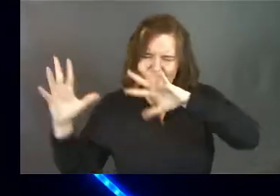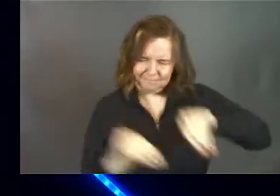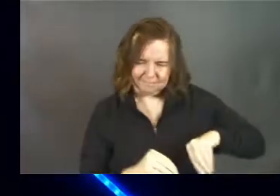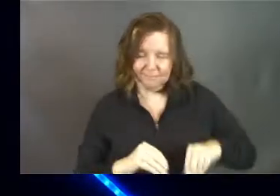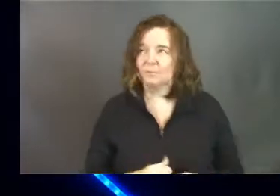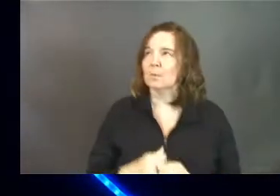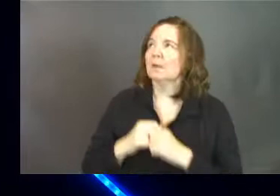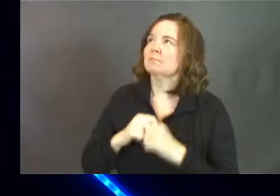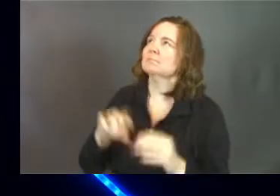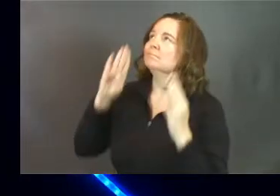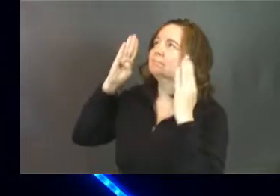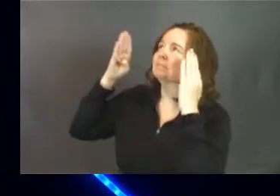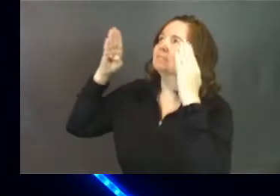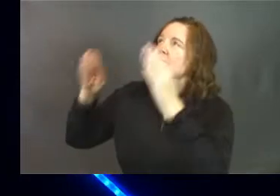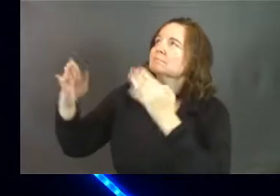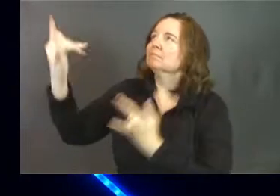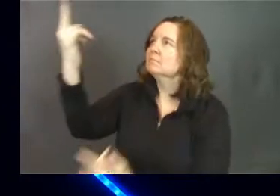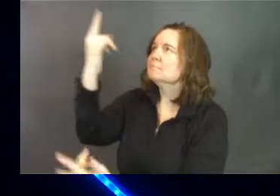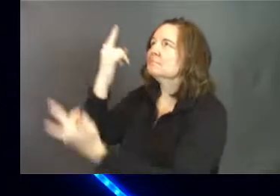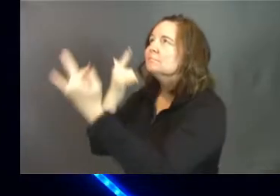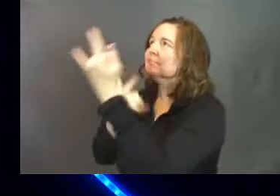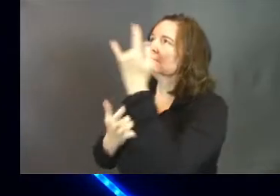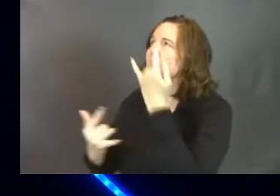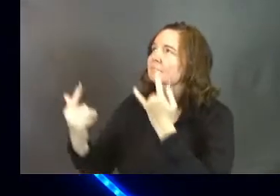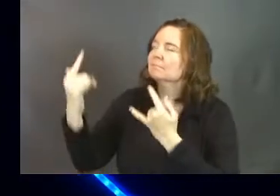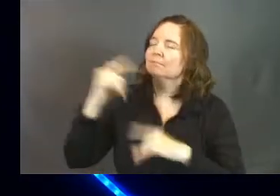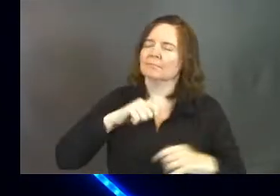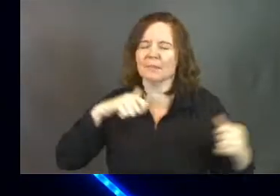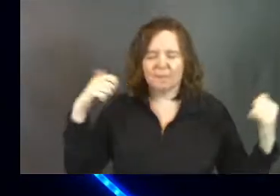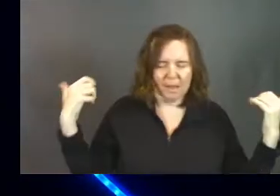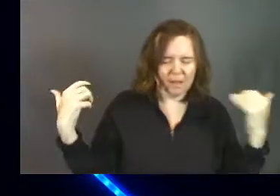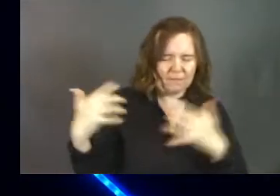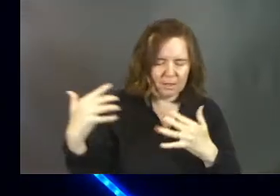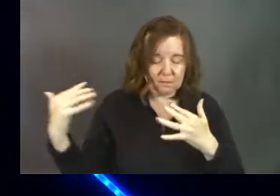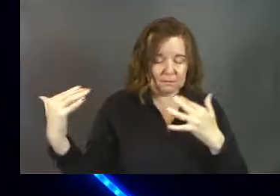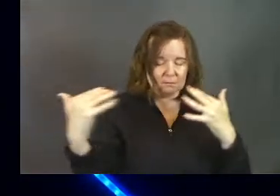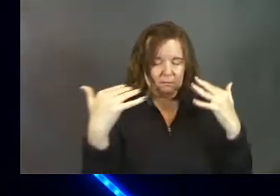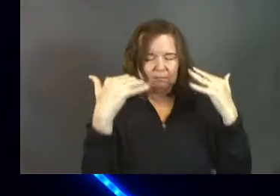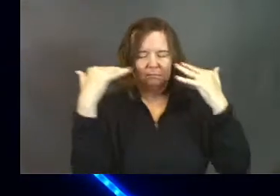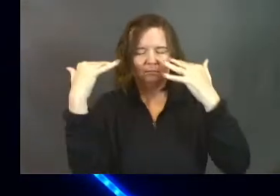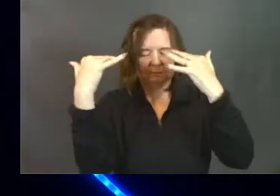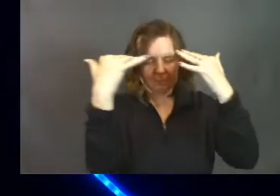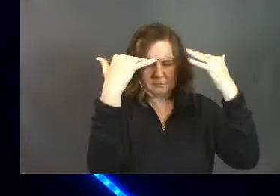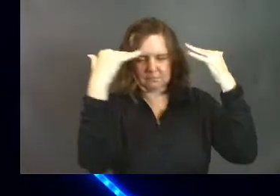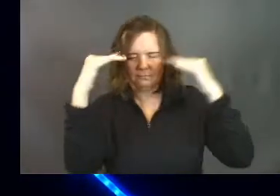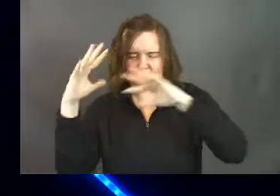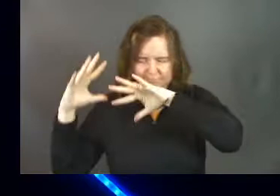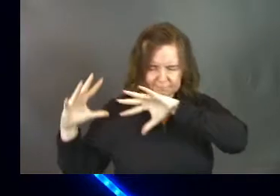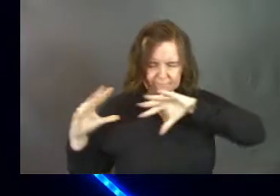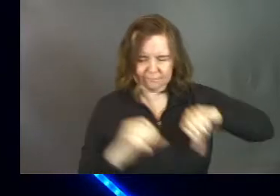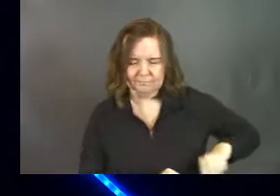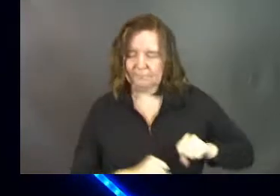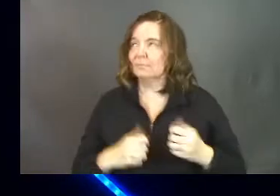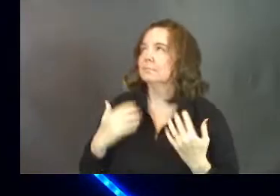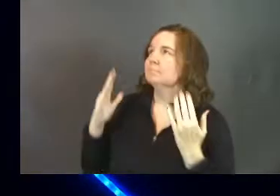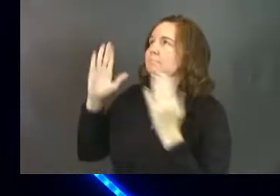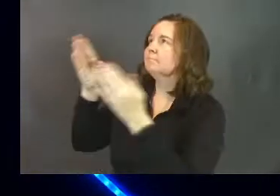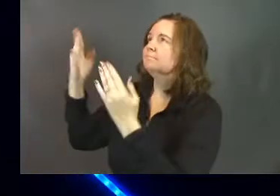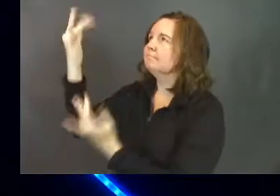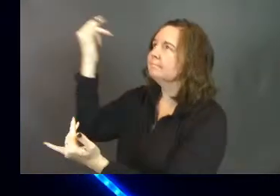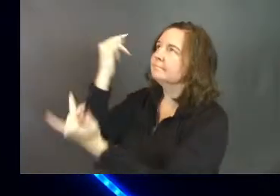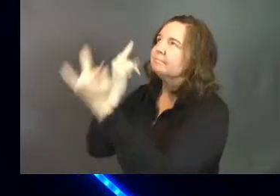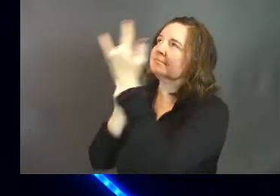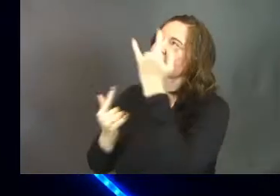stand a chance when I stand in your love, and my fear doesn't stand a chance when